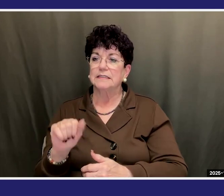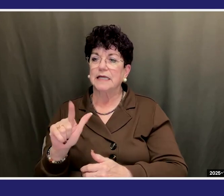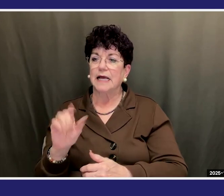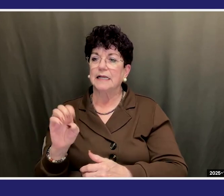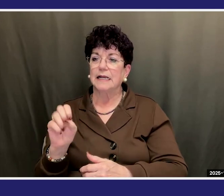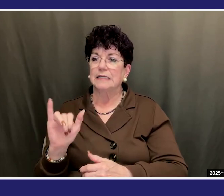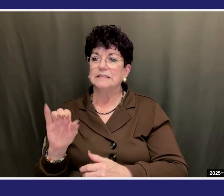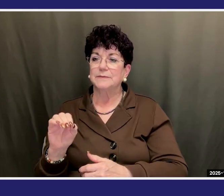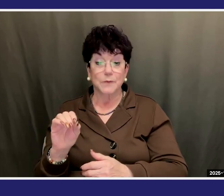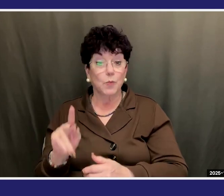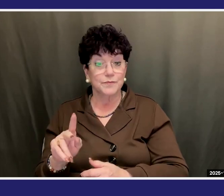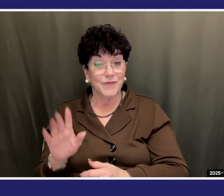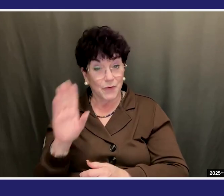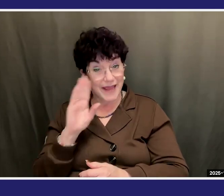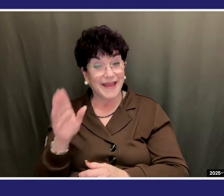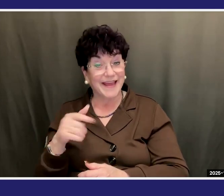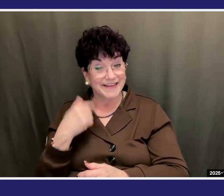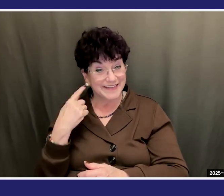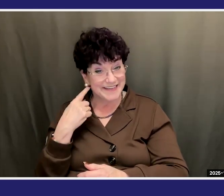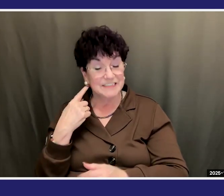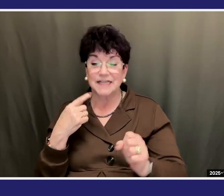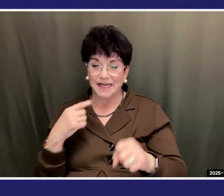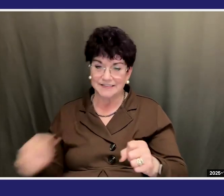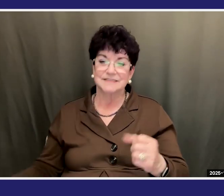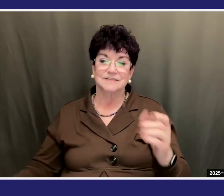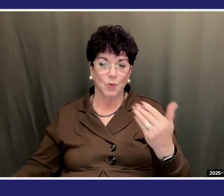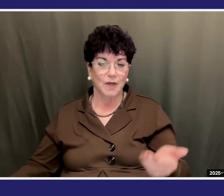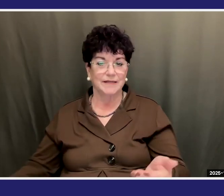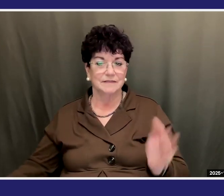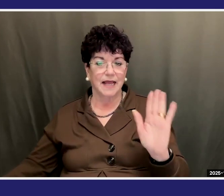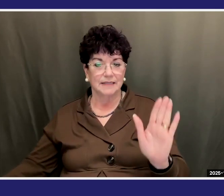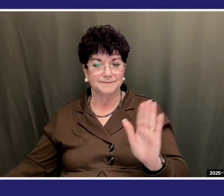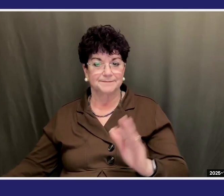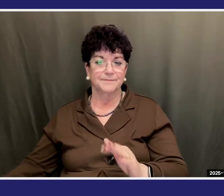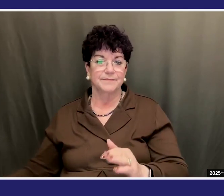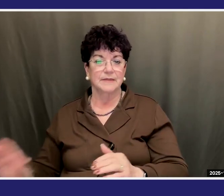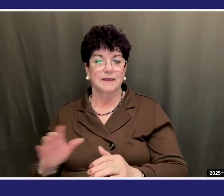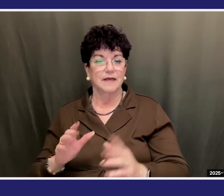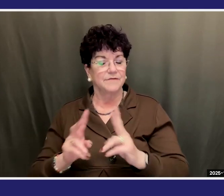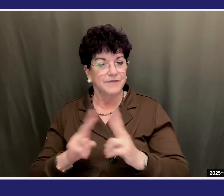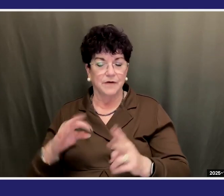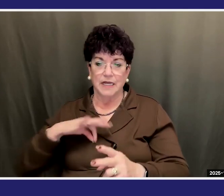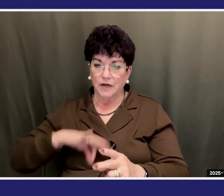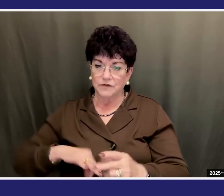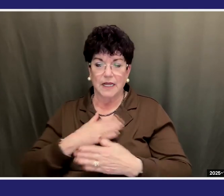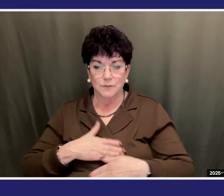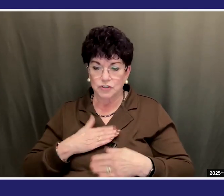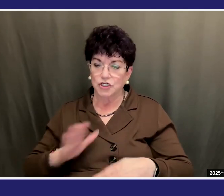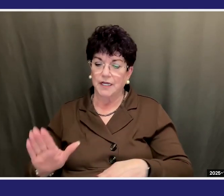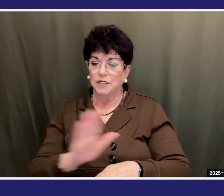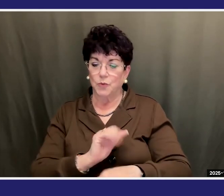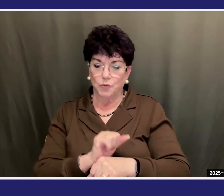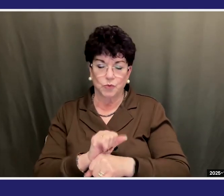Liz, are you able to come off of mute? Hello, can you hear me? Yes, you can. Go ahead. Excellent. Thank you. This has been very helpful, and I appreciate all the work behind